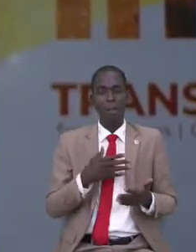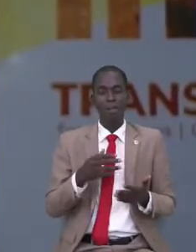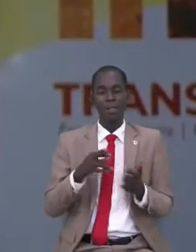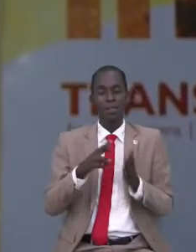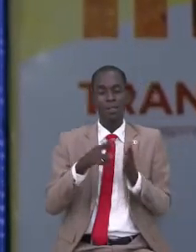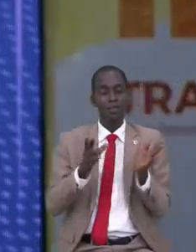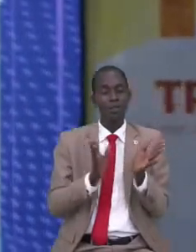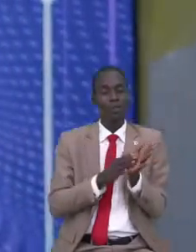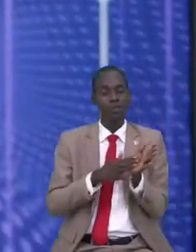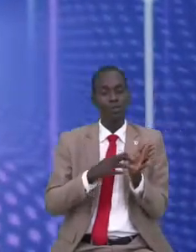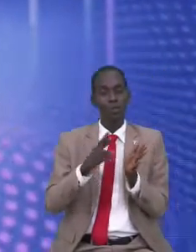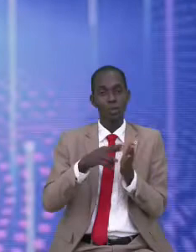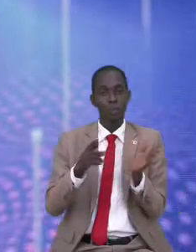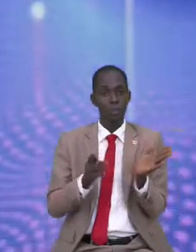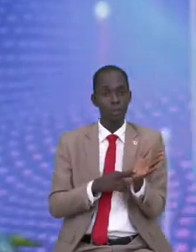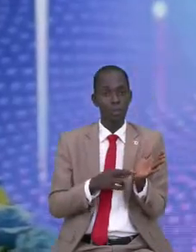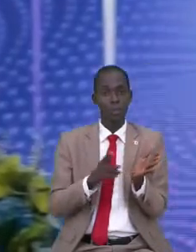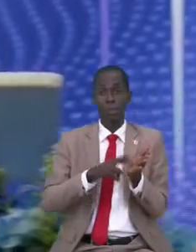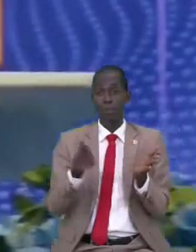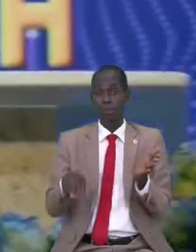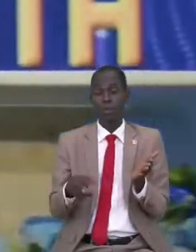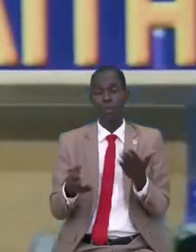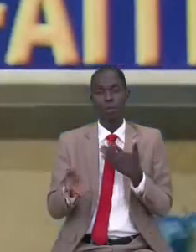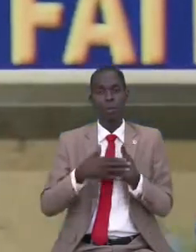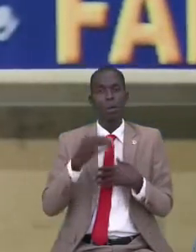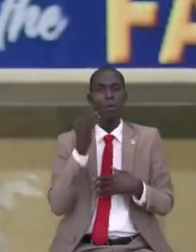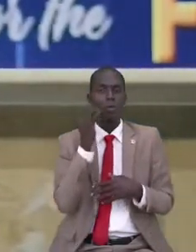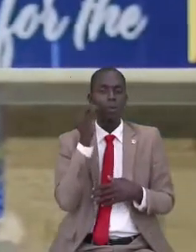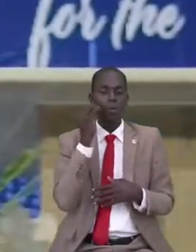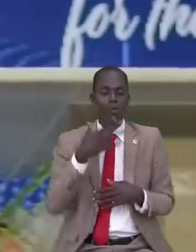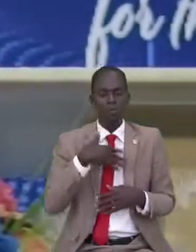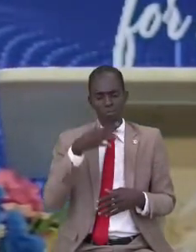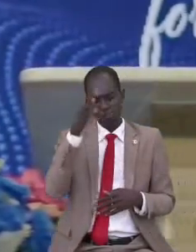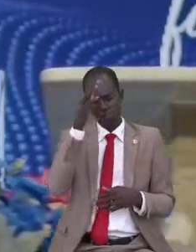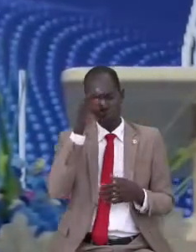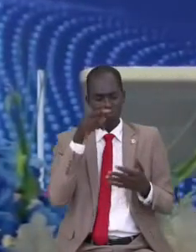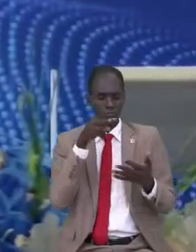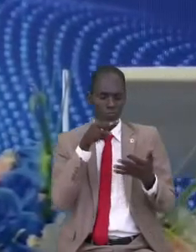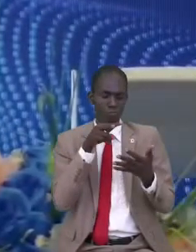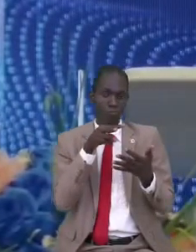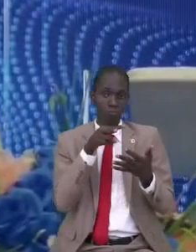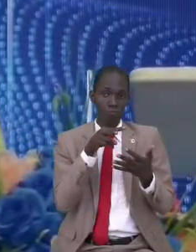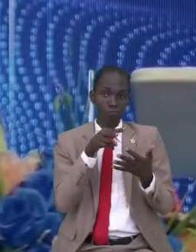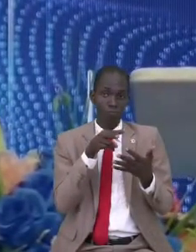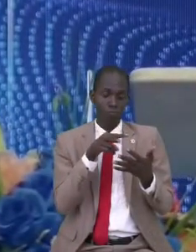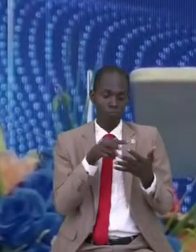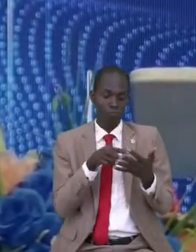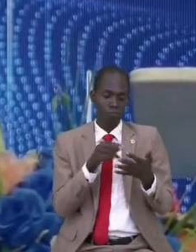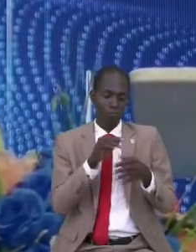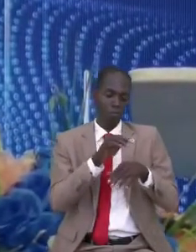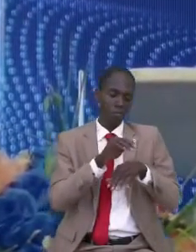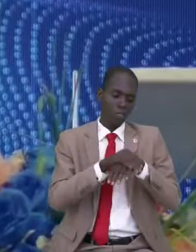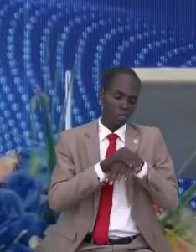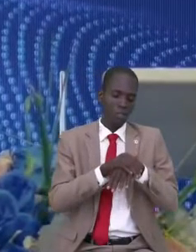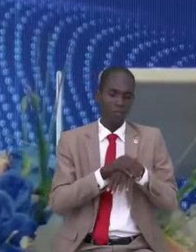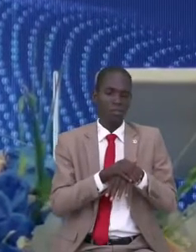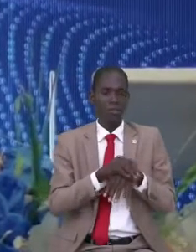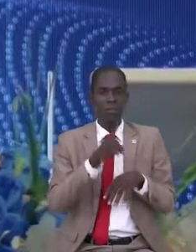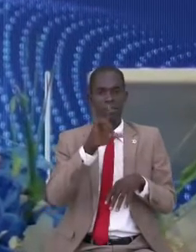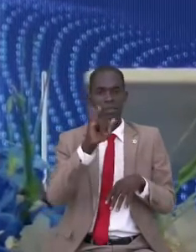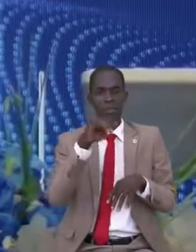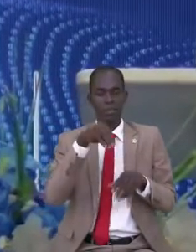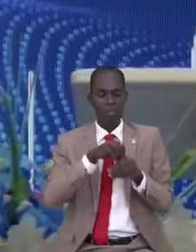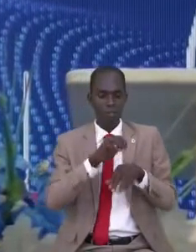sheet back home, and my daddy looked at, you know, English, literature, biology,